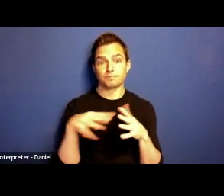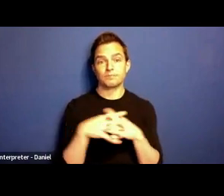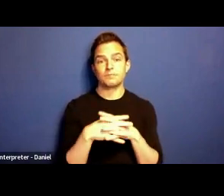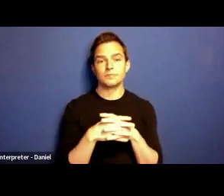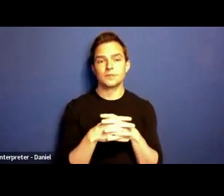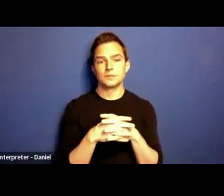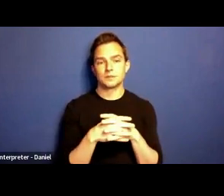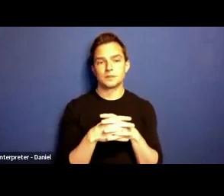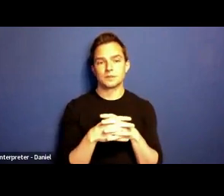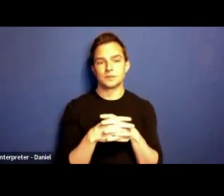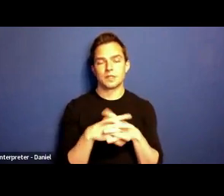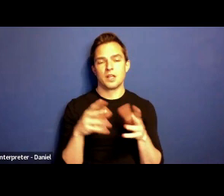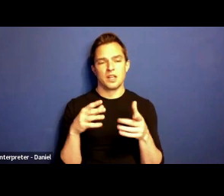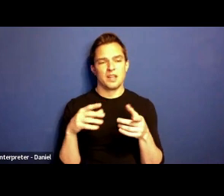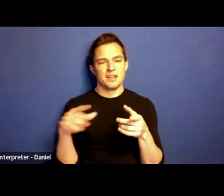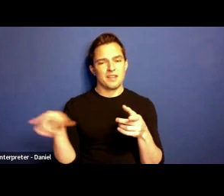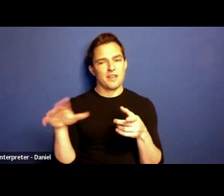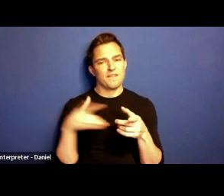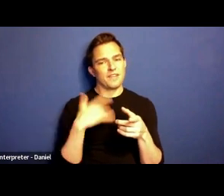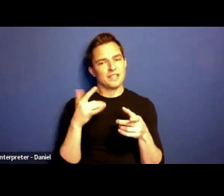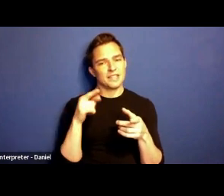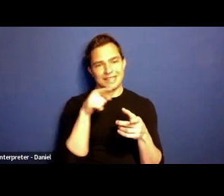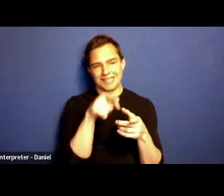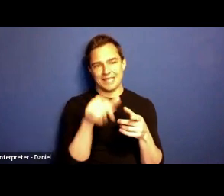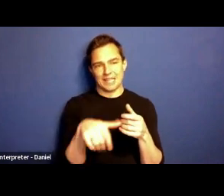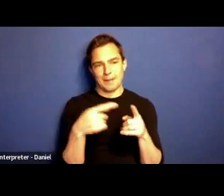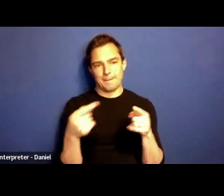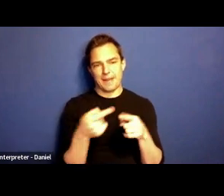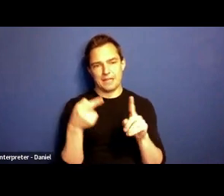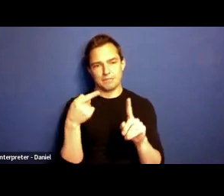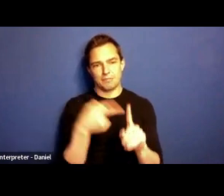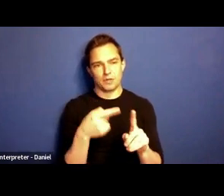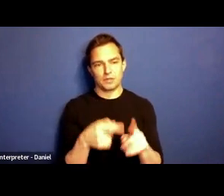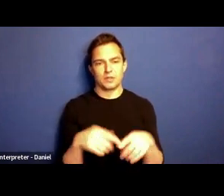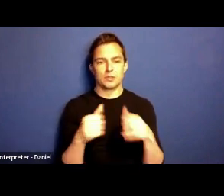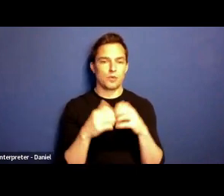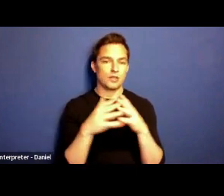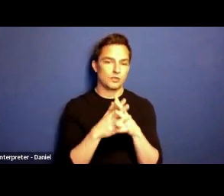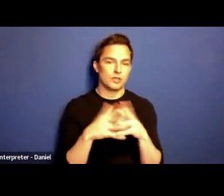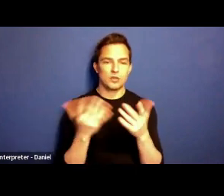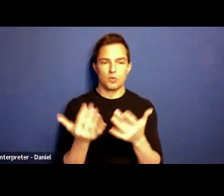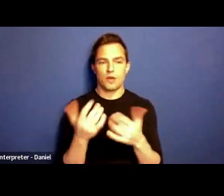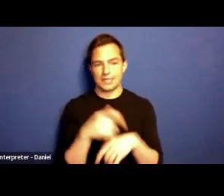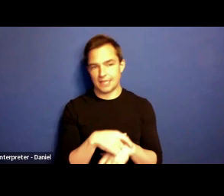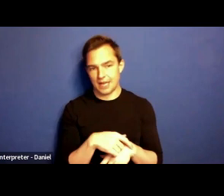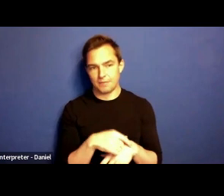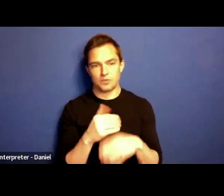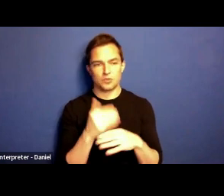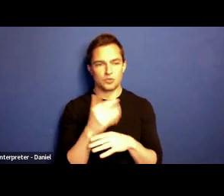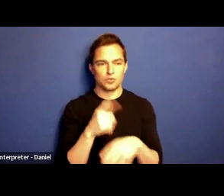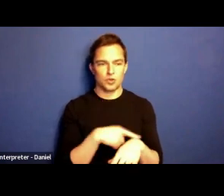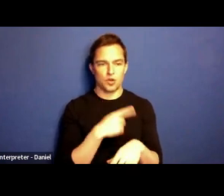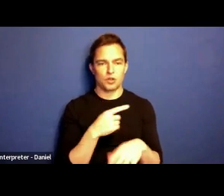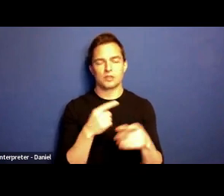feeling this as a pain point, that the competency restoration queuing, the wait times are too long. And so what they're doing is they're pulling, in